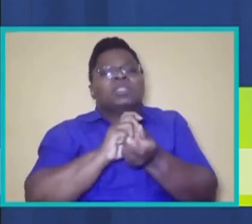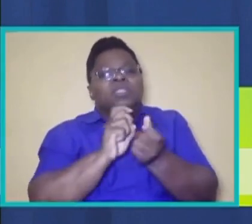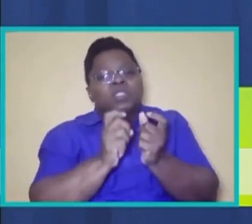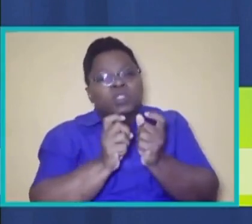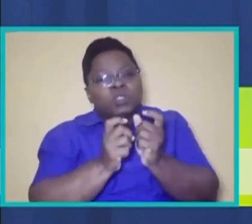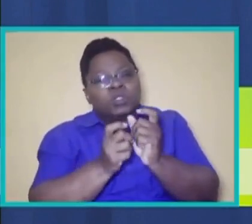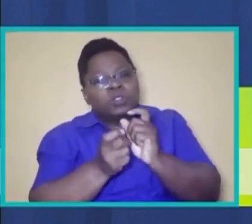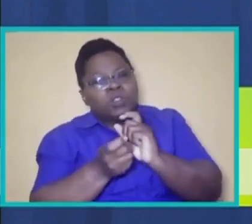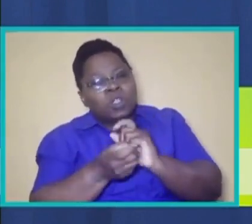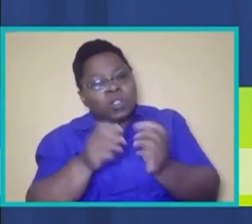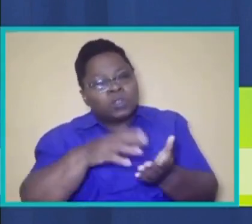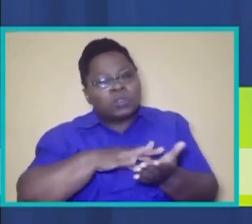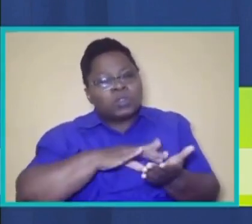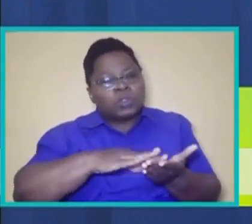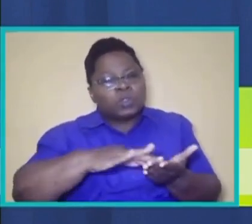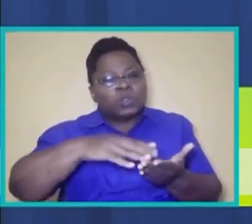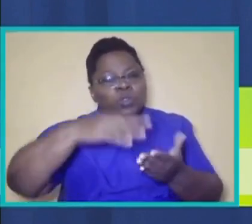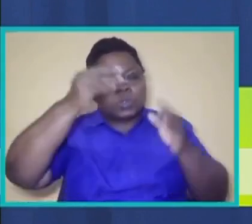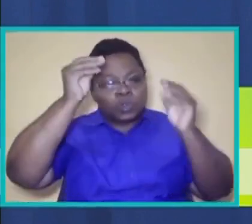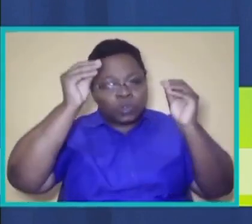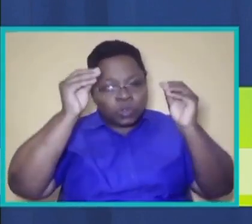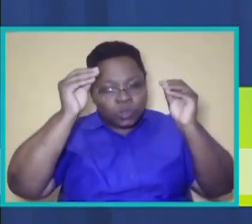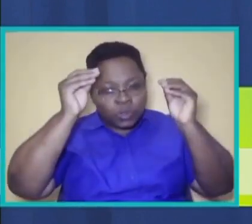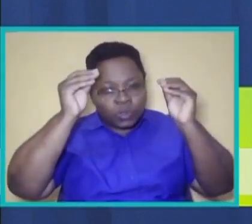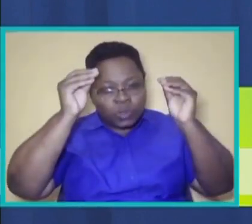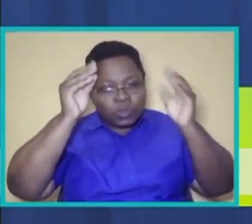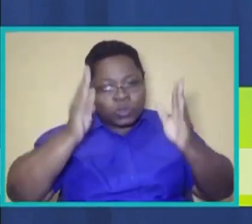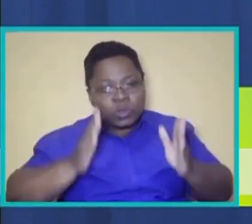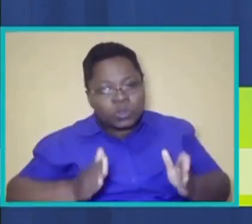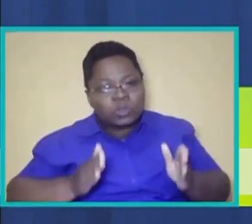to the teacher and trying to